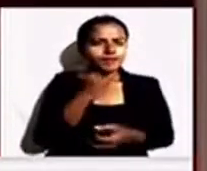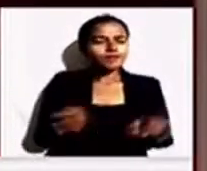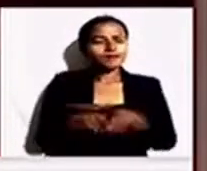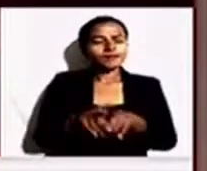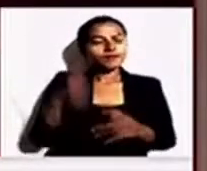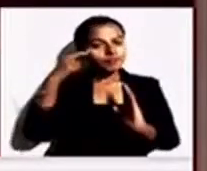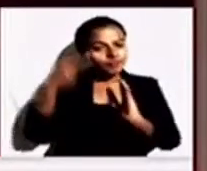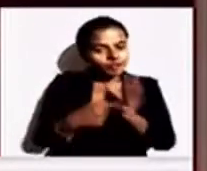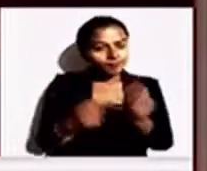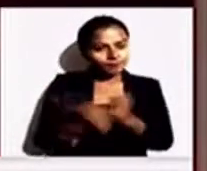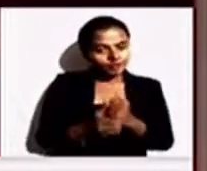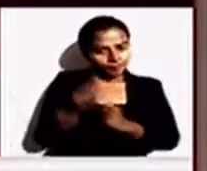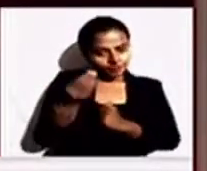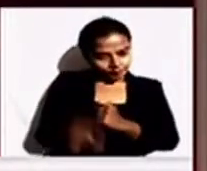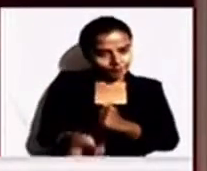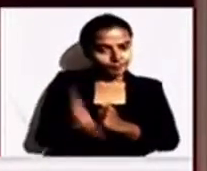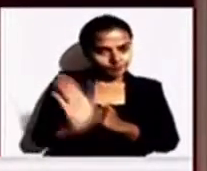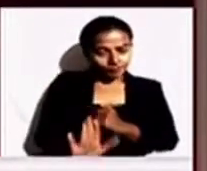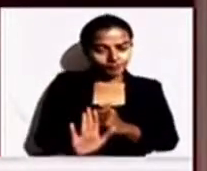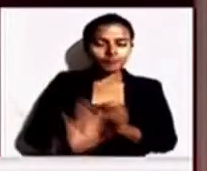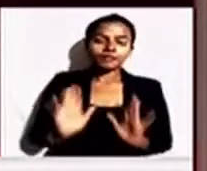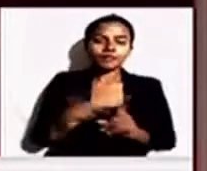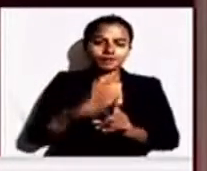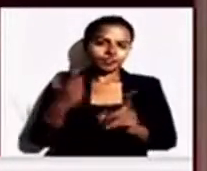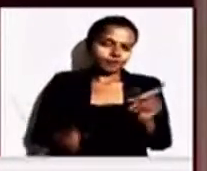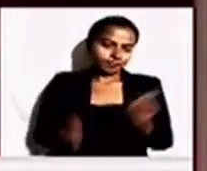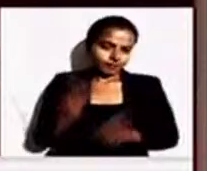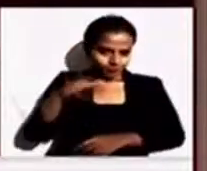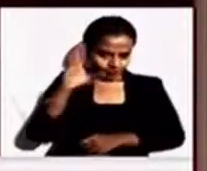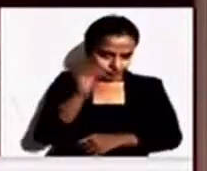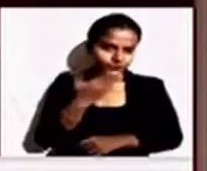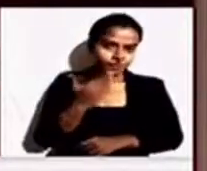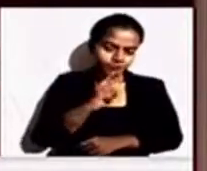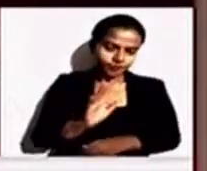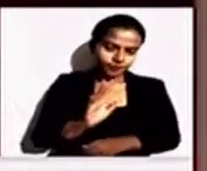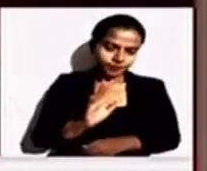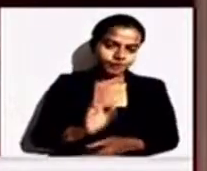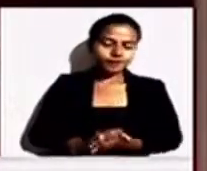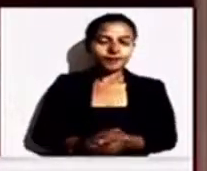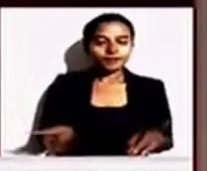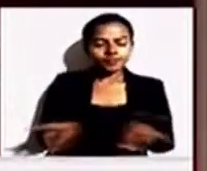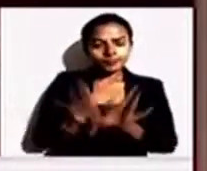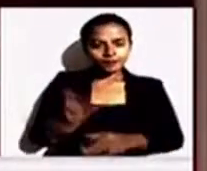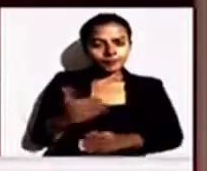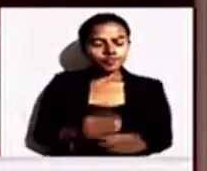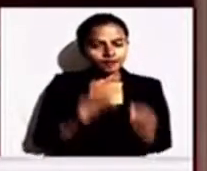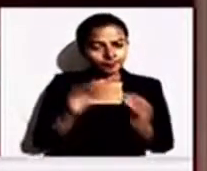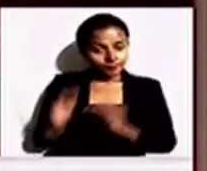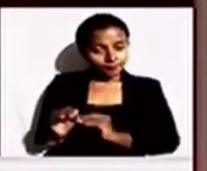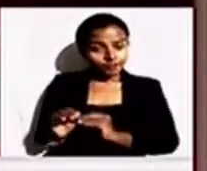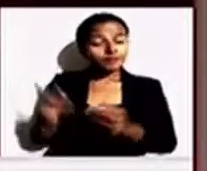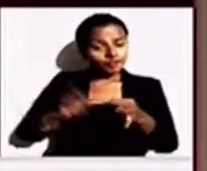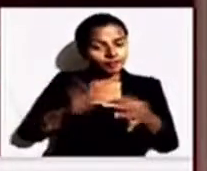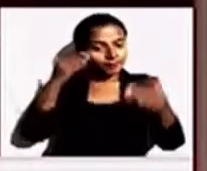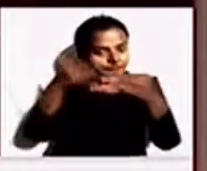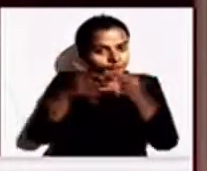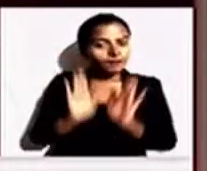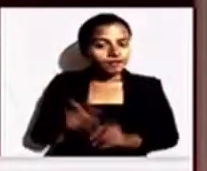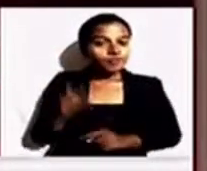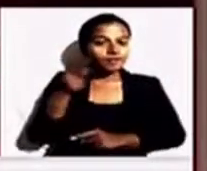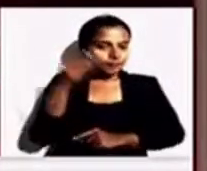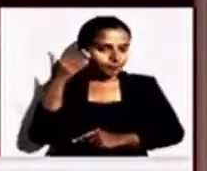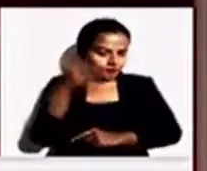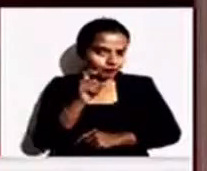into this system of education. And then the next problem is that